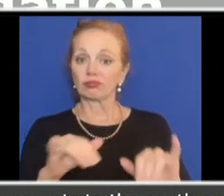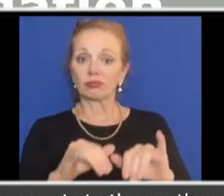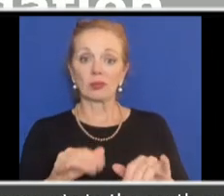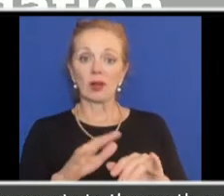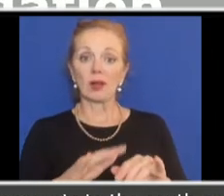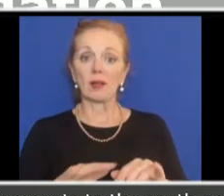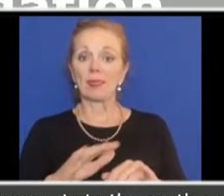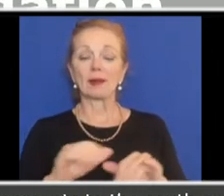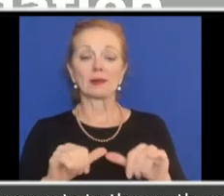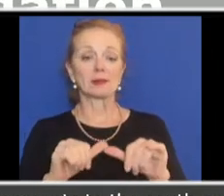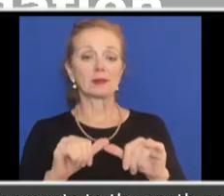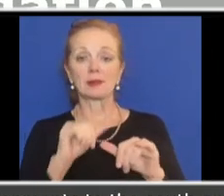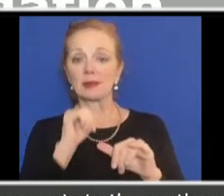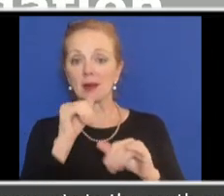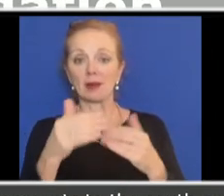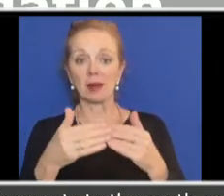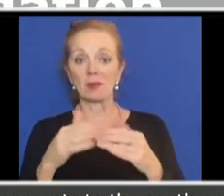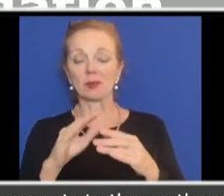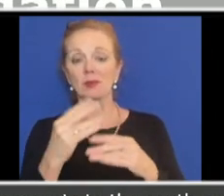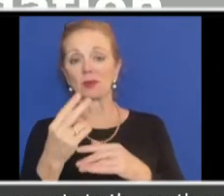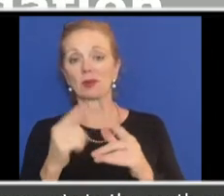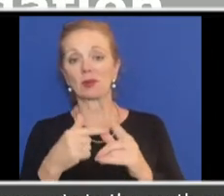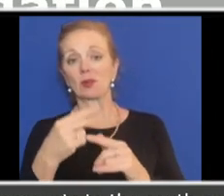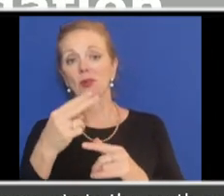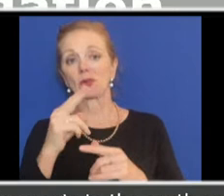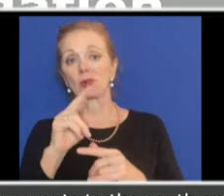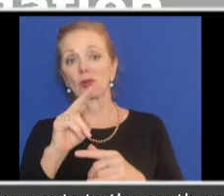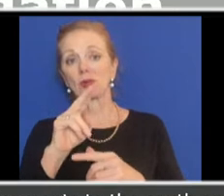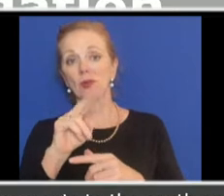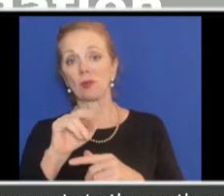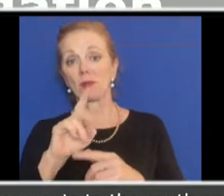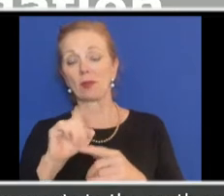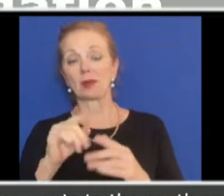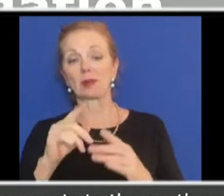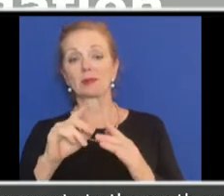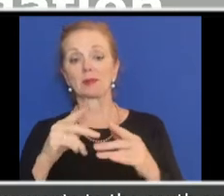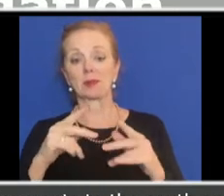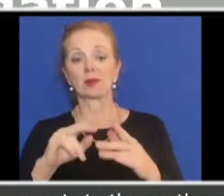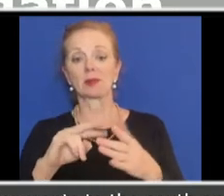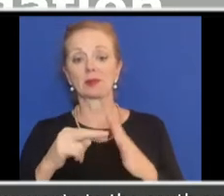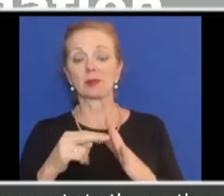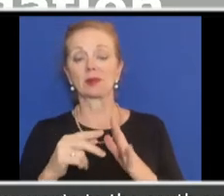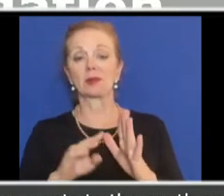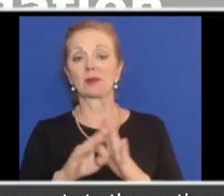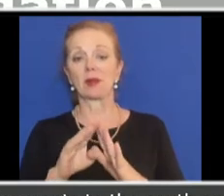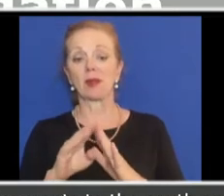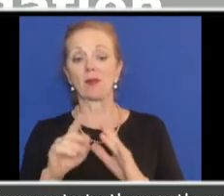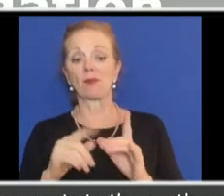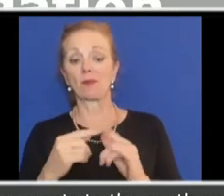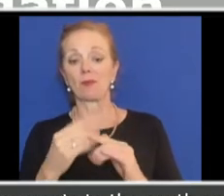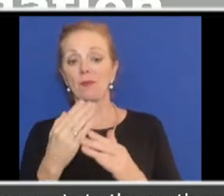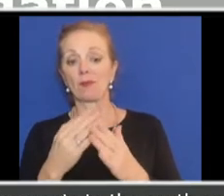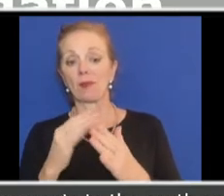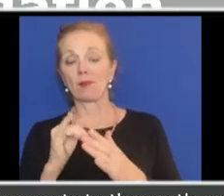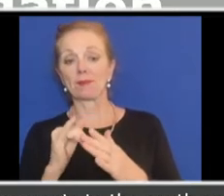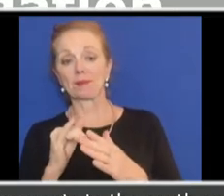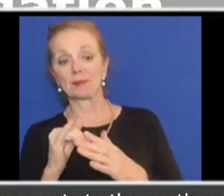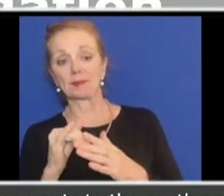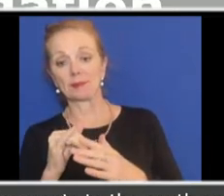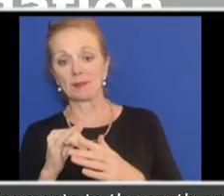know inconsistent with neighborhood 2 because Yuma does allow some intense more intense development but part of the